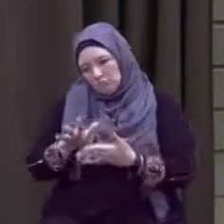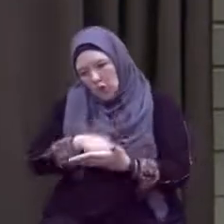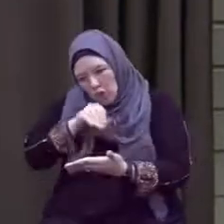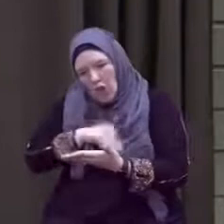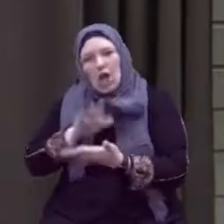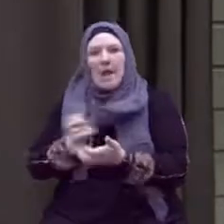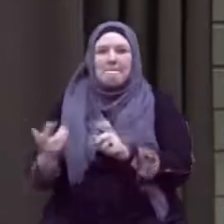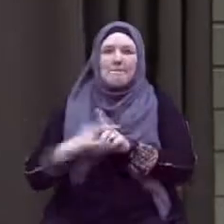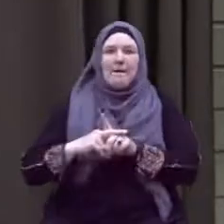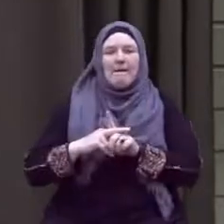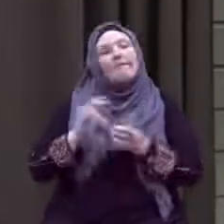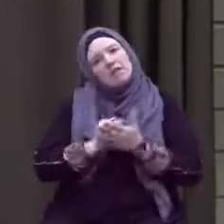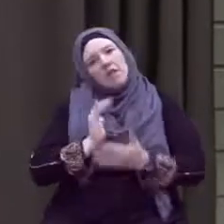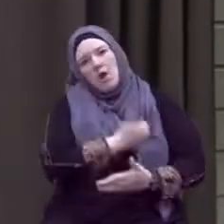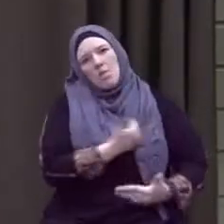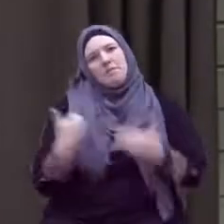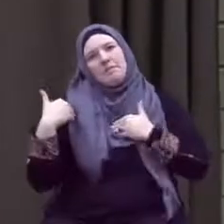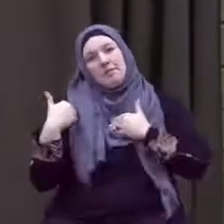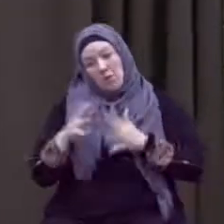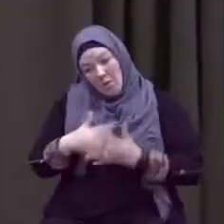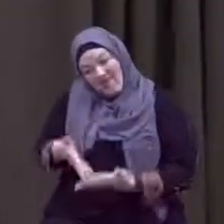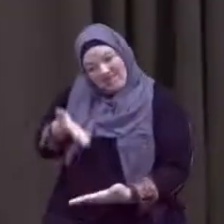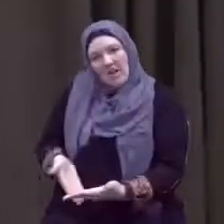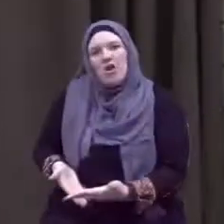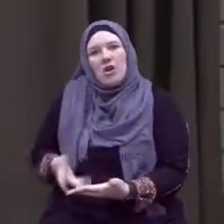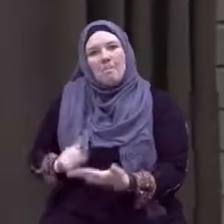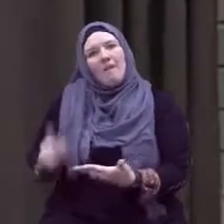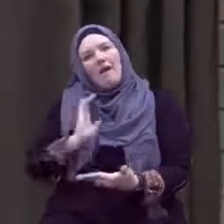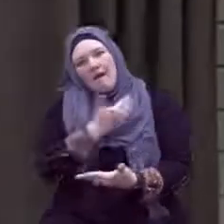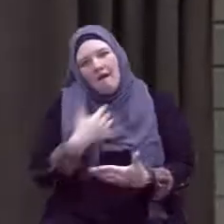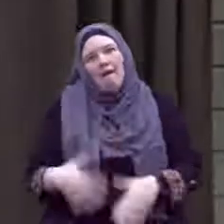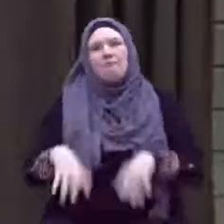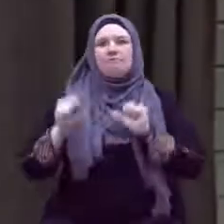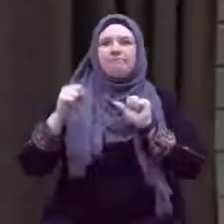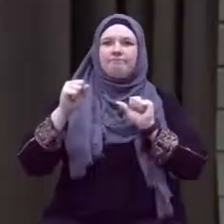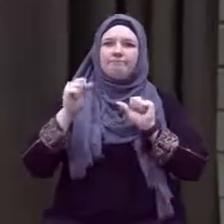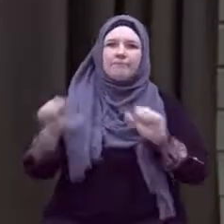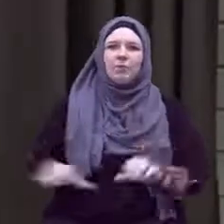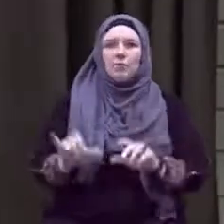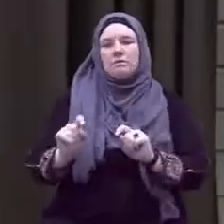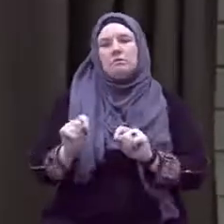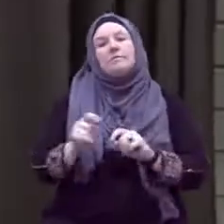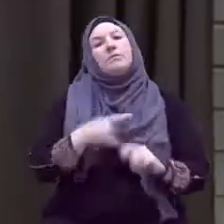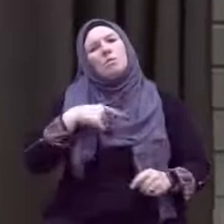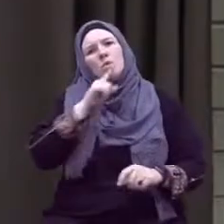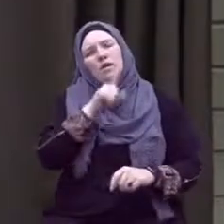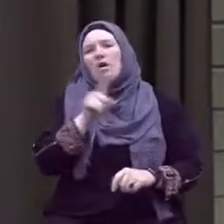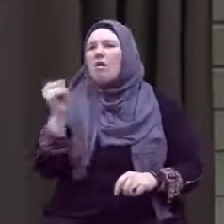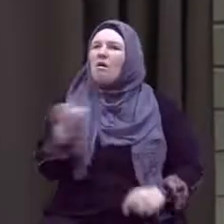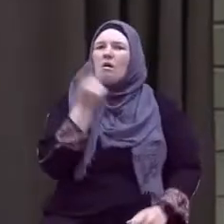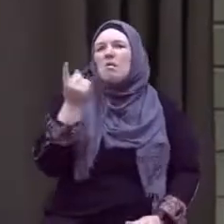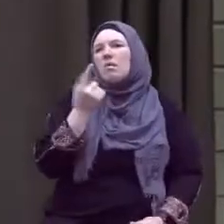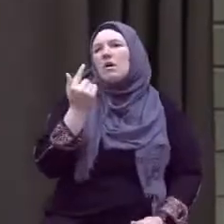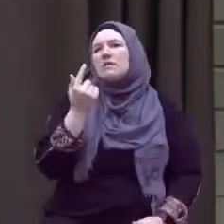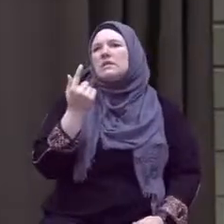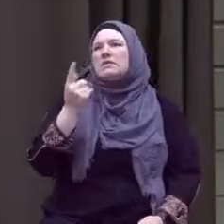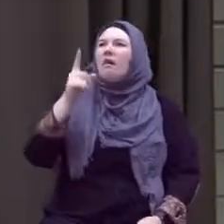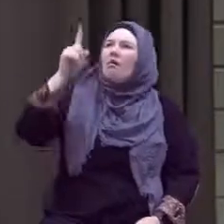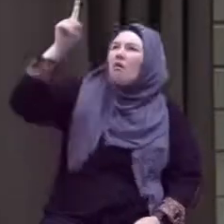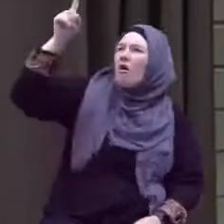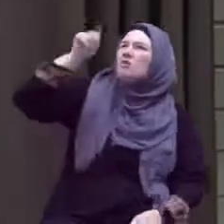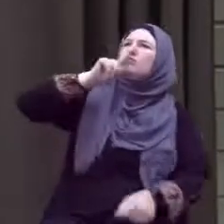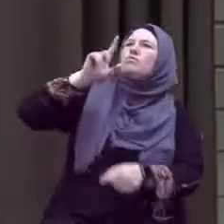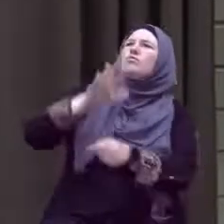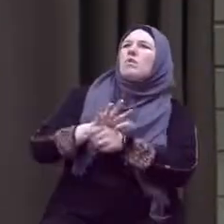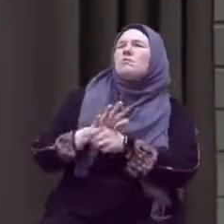Instead of working to that end, we are questioning Allah's promises. Where is